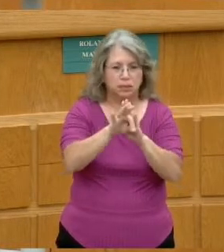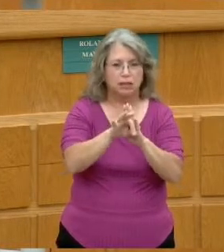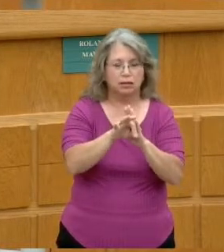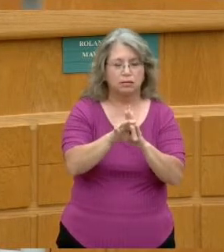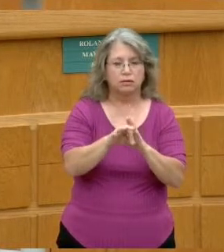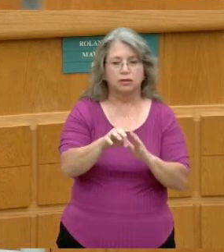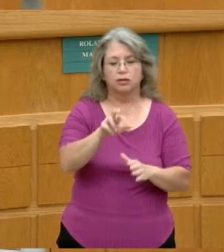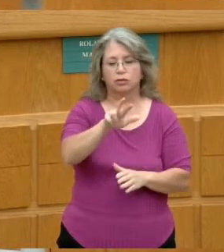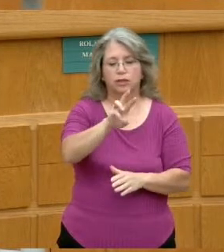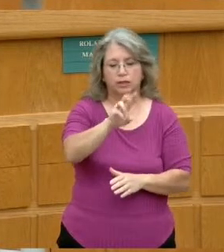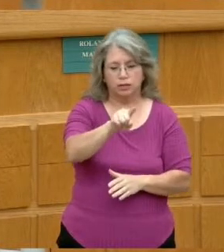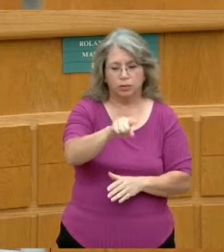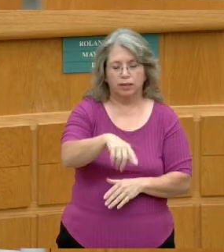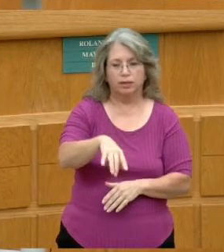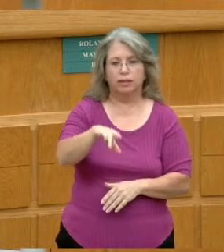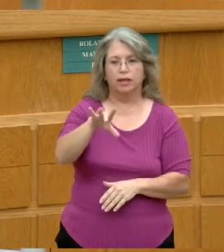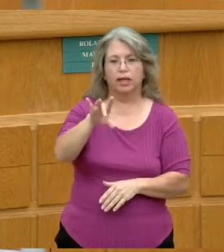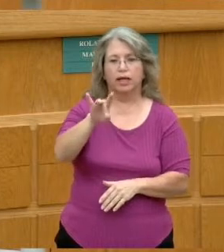So